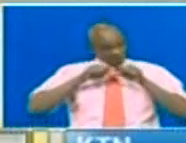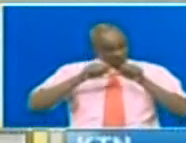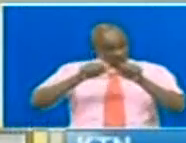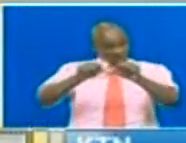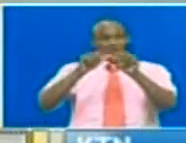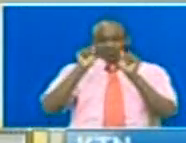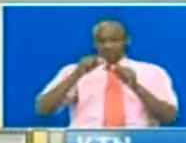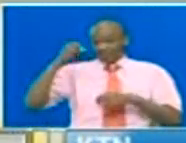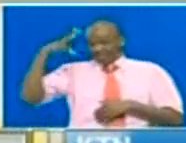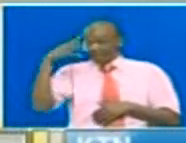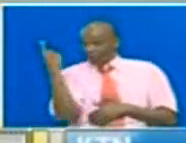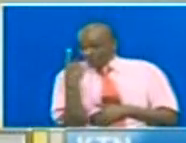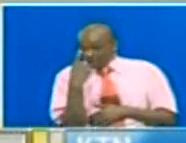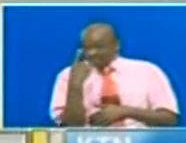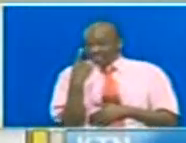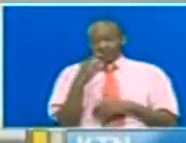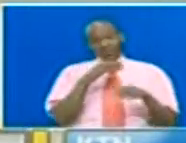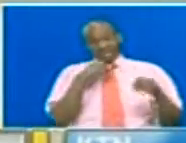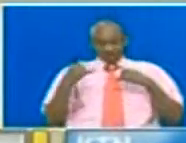just sunlight from the sun.